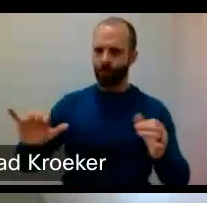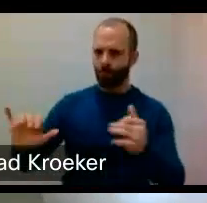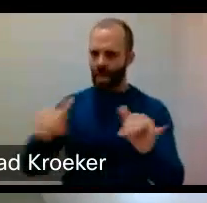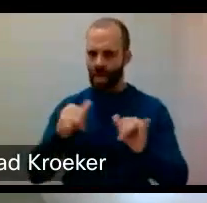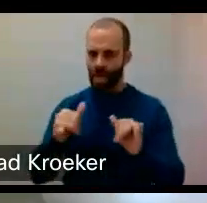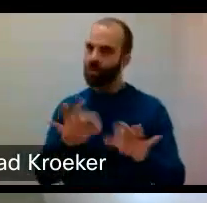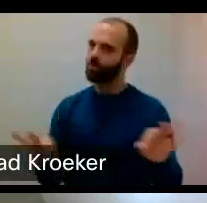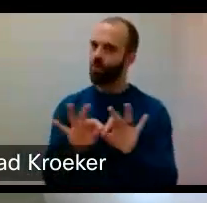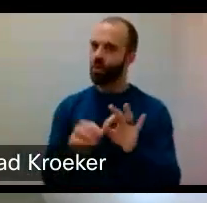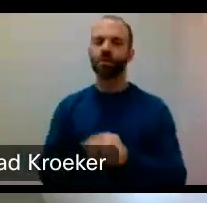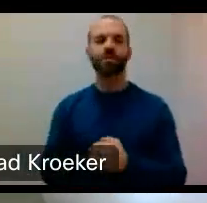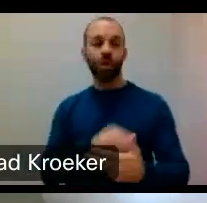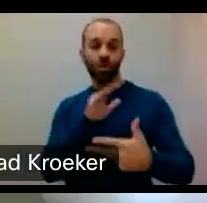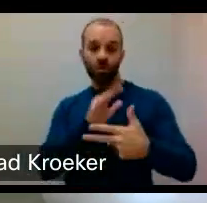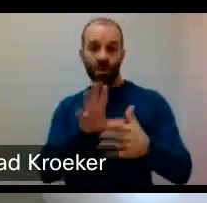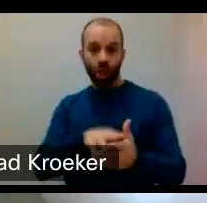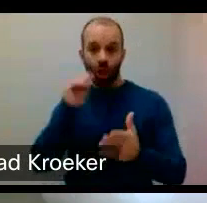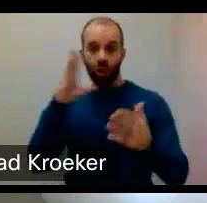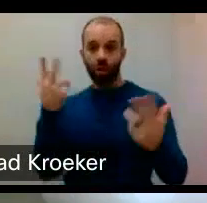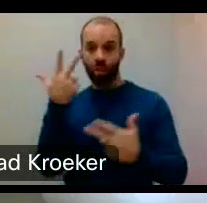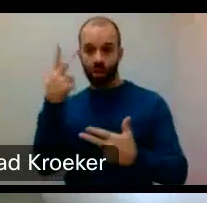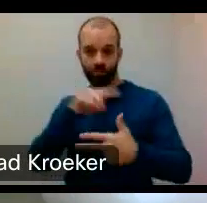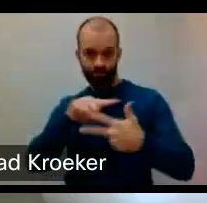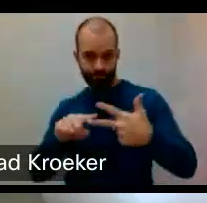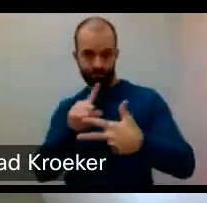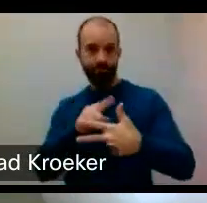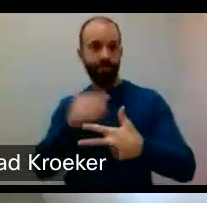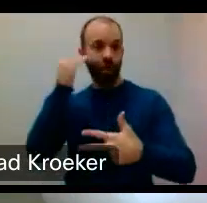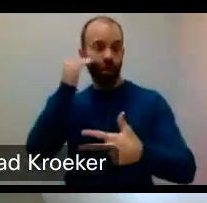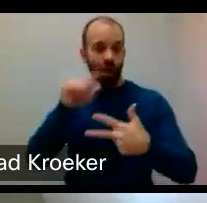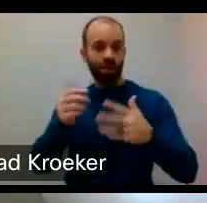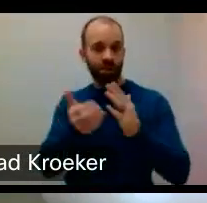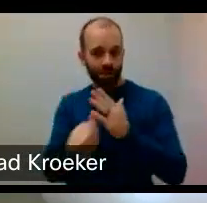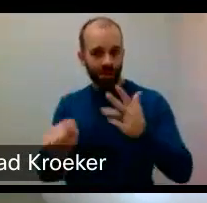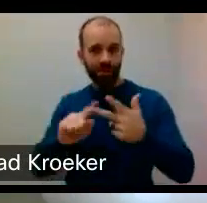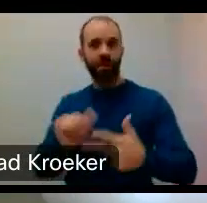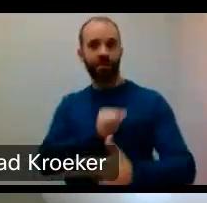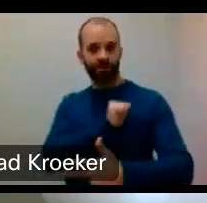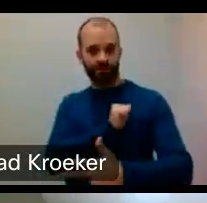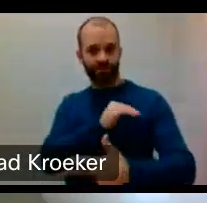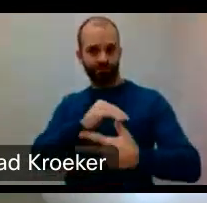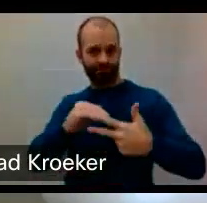can learn knowledge, we can learn skills, and we can also learn attitudes or values about something.